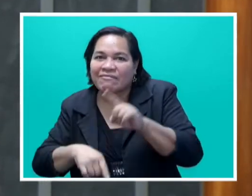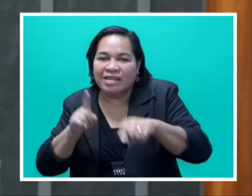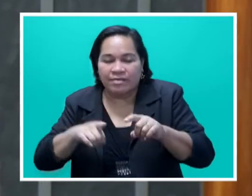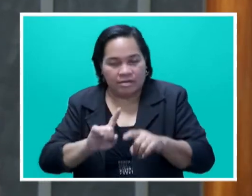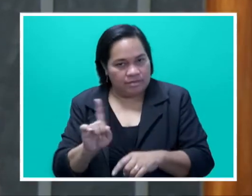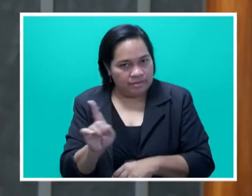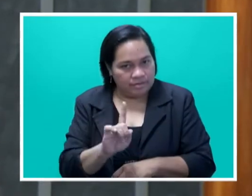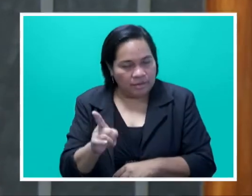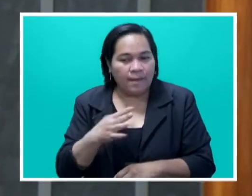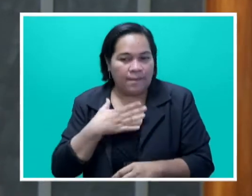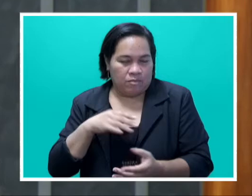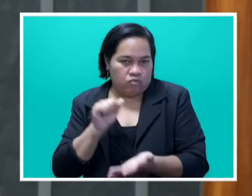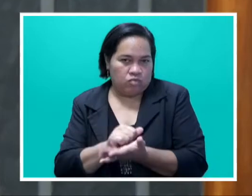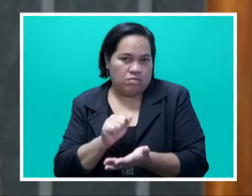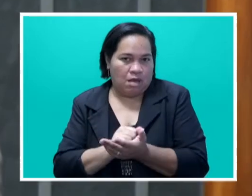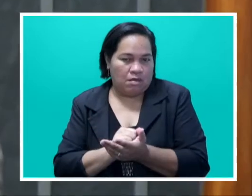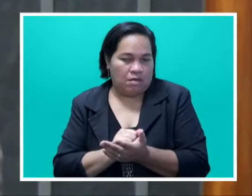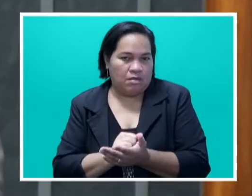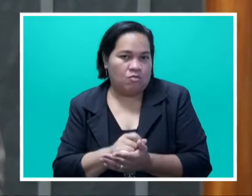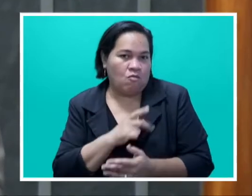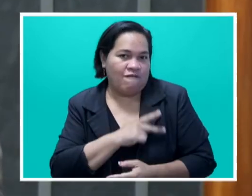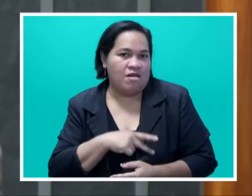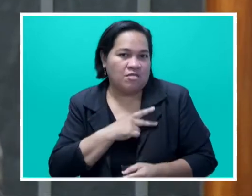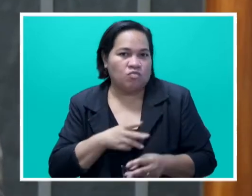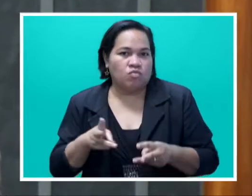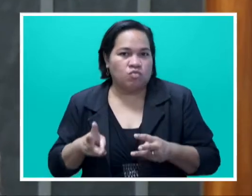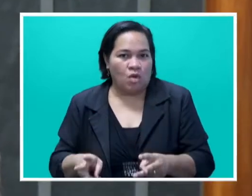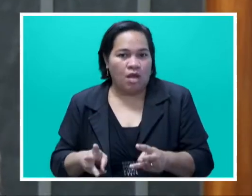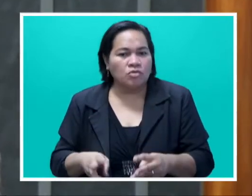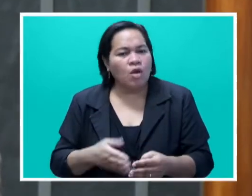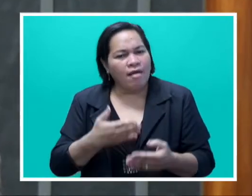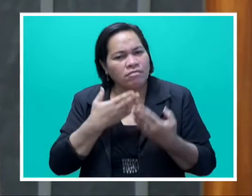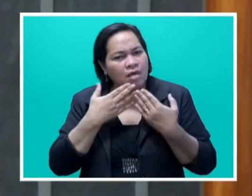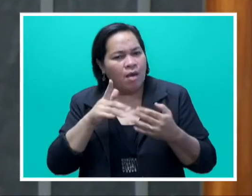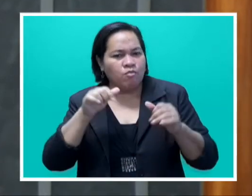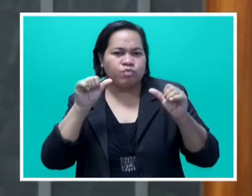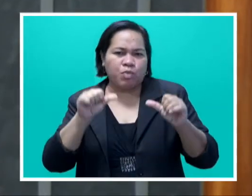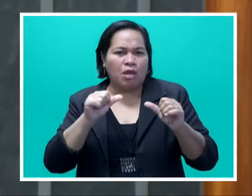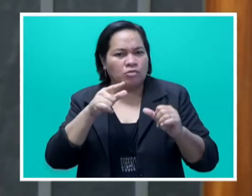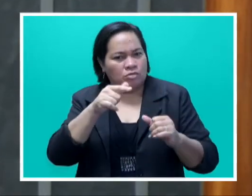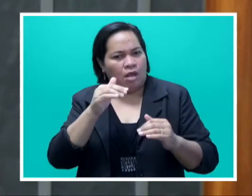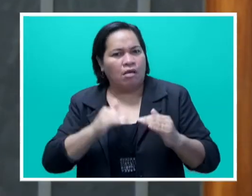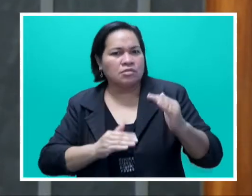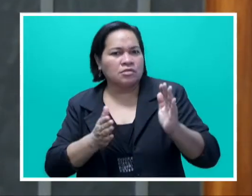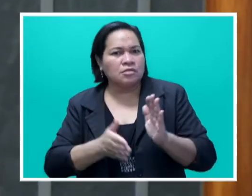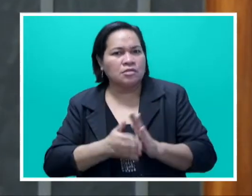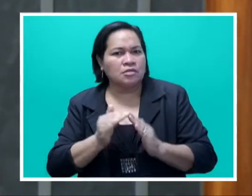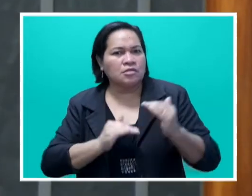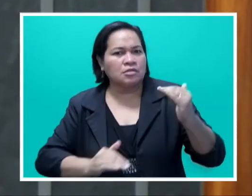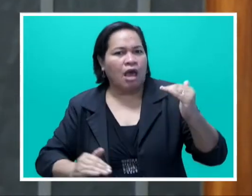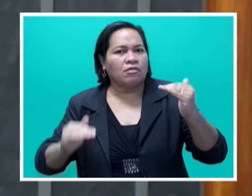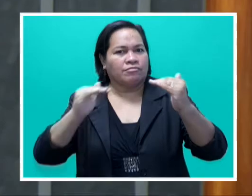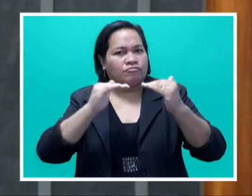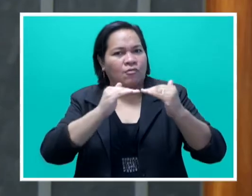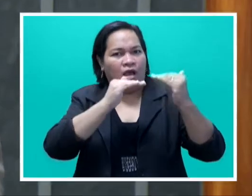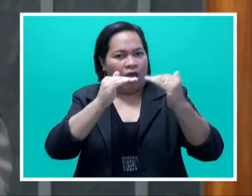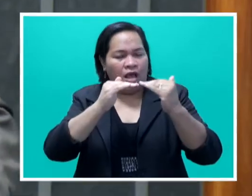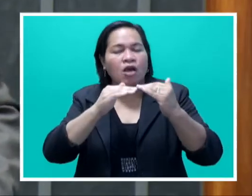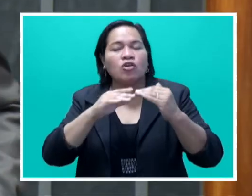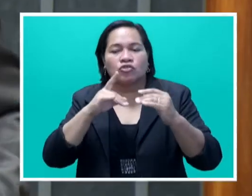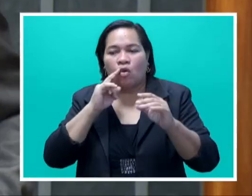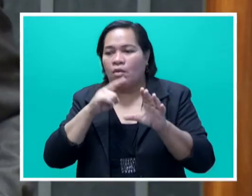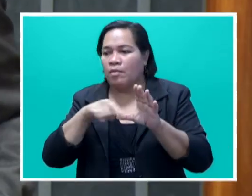His Excellency the President for setting this high benchmark for all of us here in this Parliament and those outside